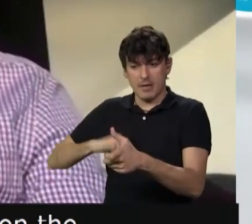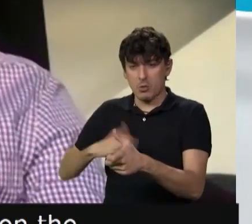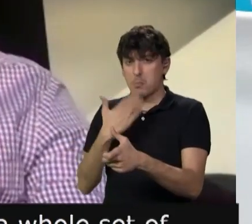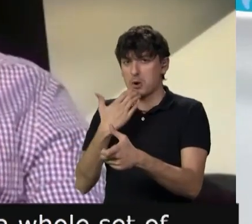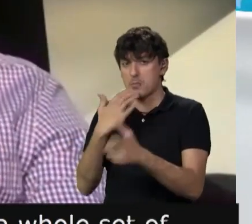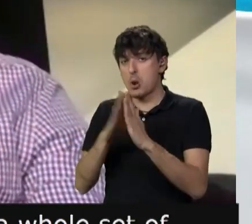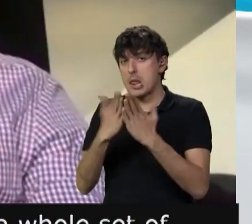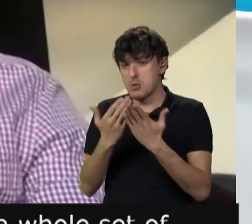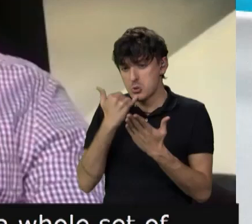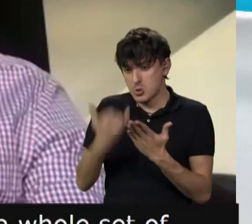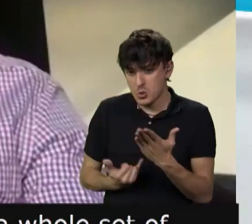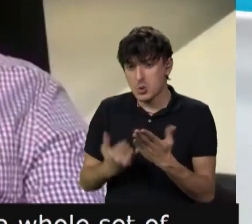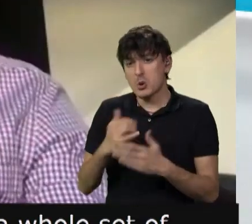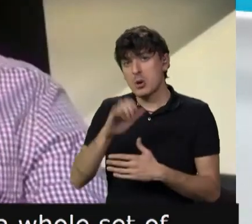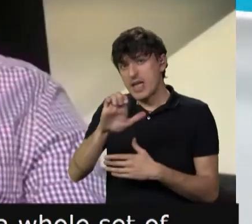sector,